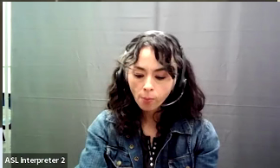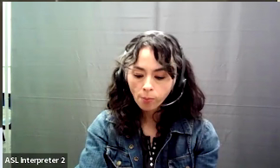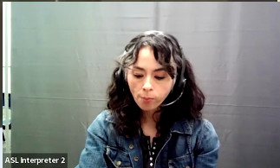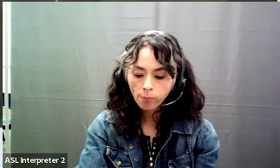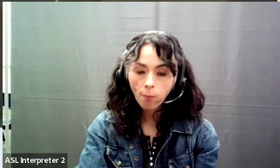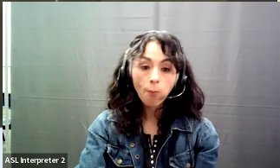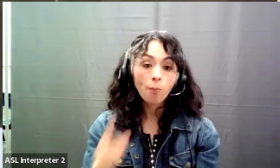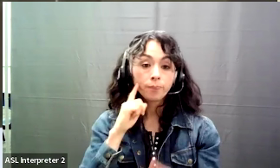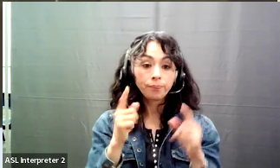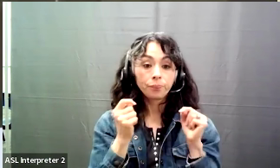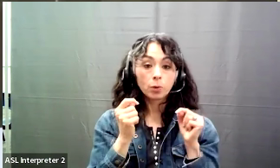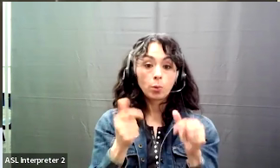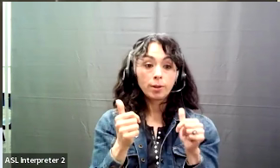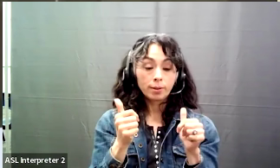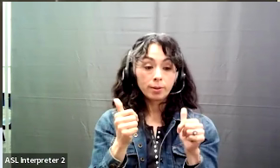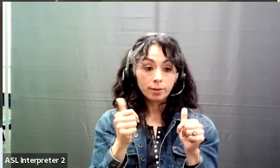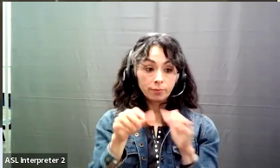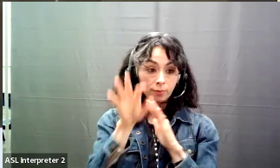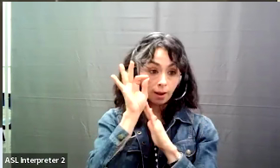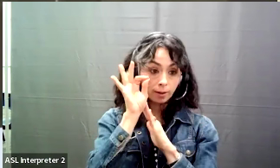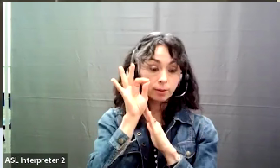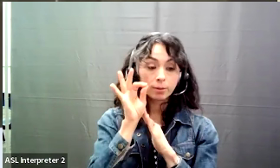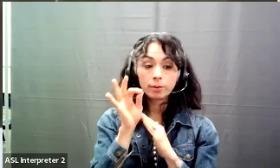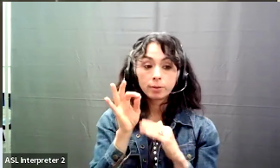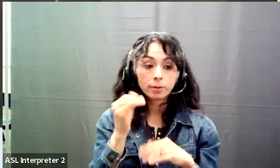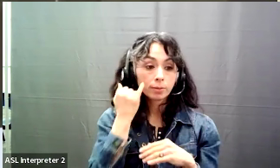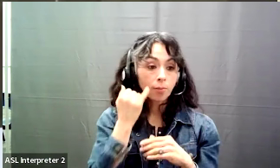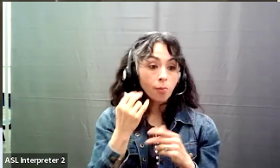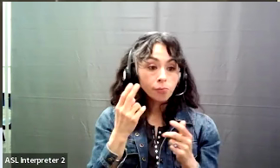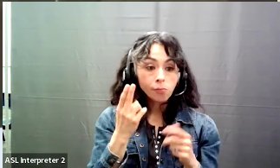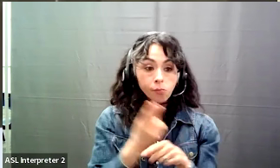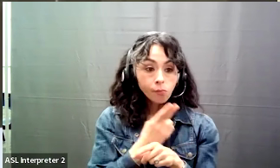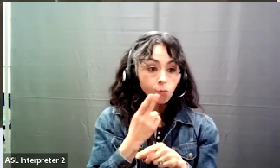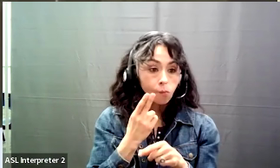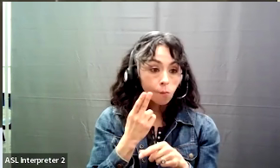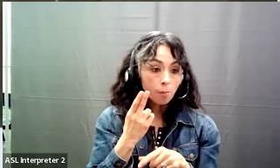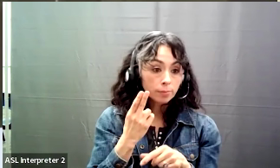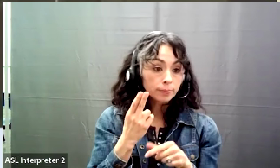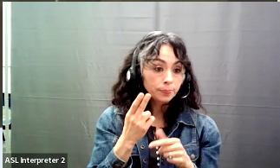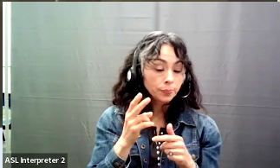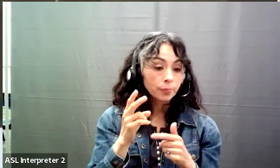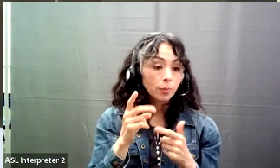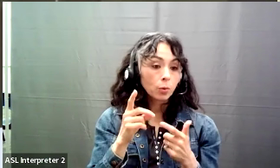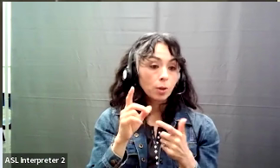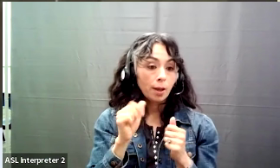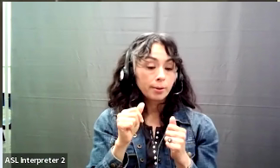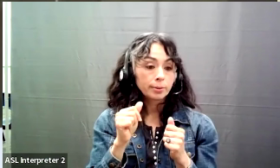For the quick navigation, if you're going to use the soil survey